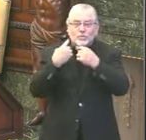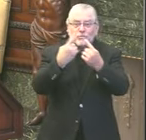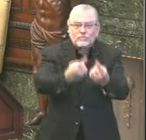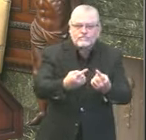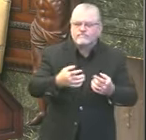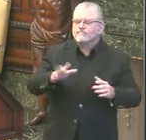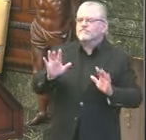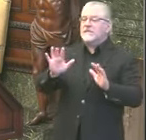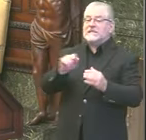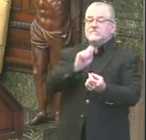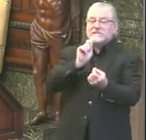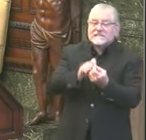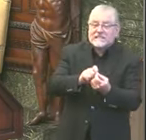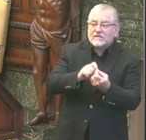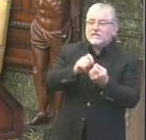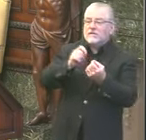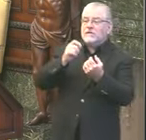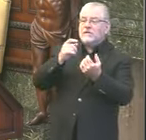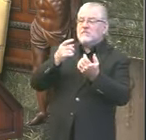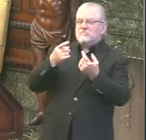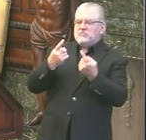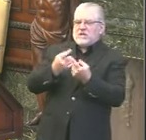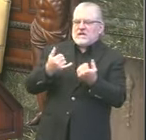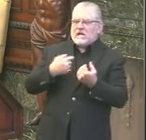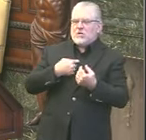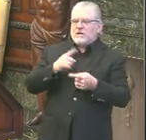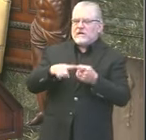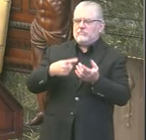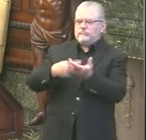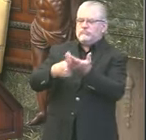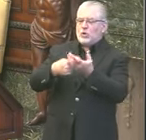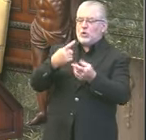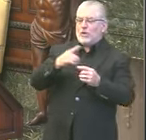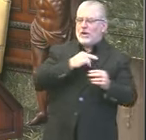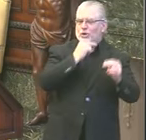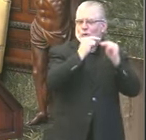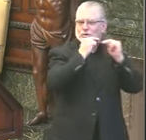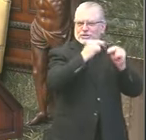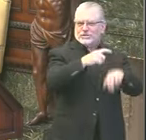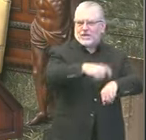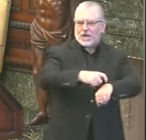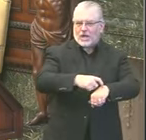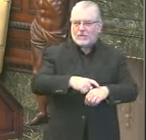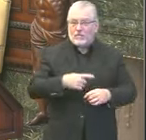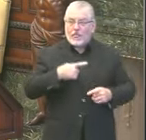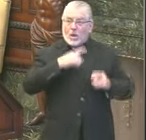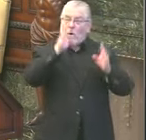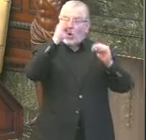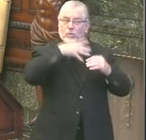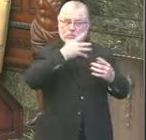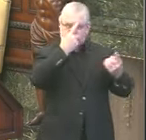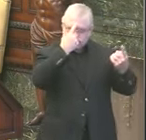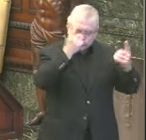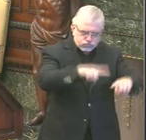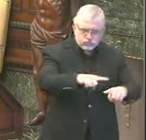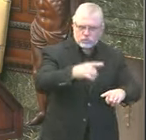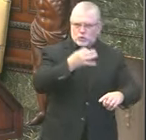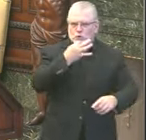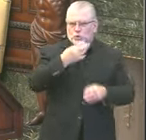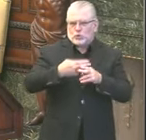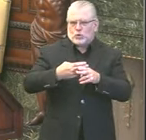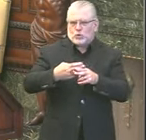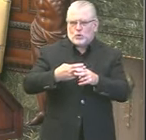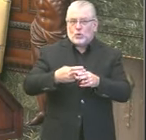budget negotiations, but an agreement is hopefully is imminent because we have deadlines to meet relative to PICA and the end